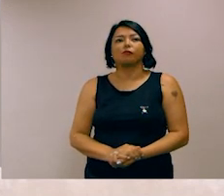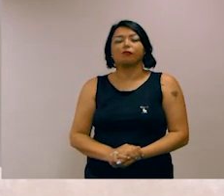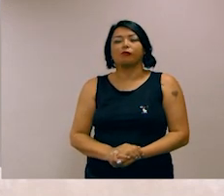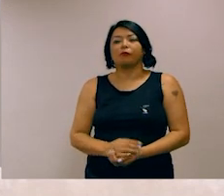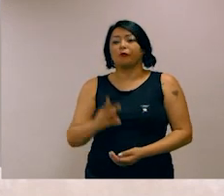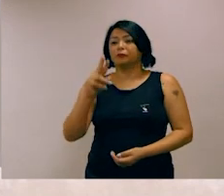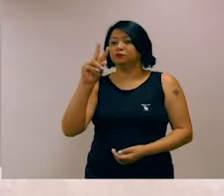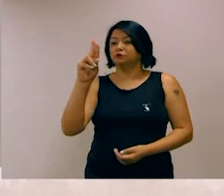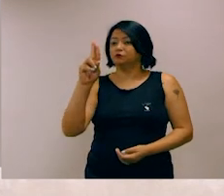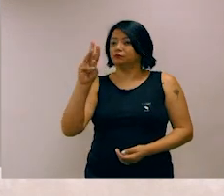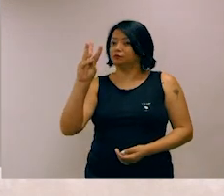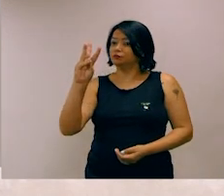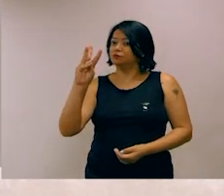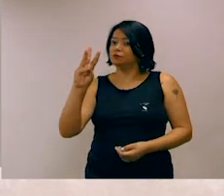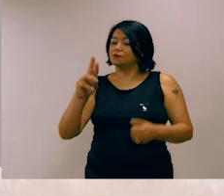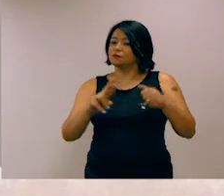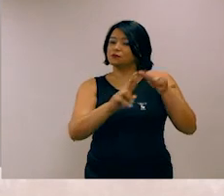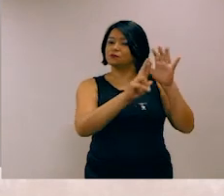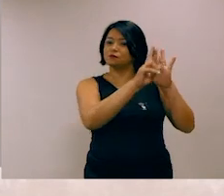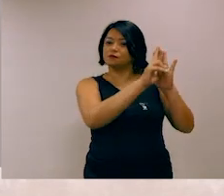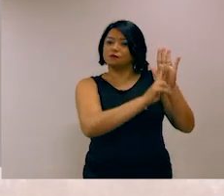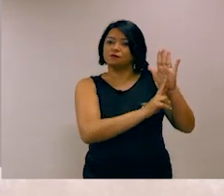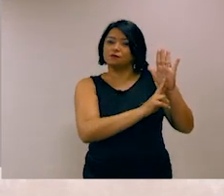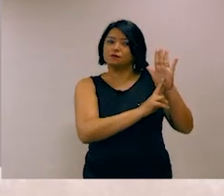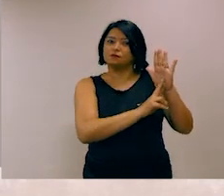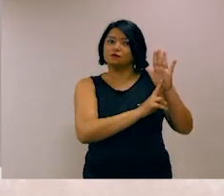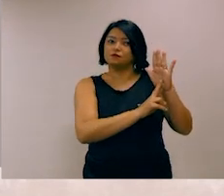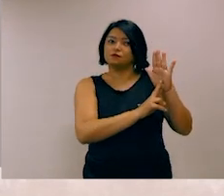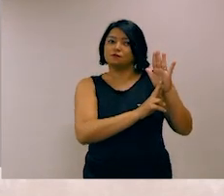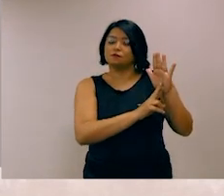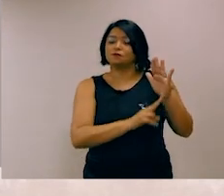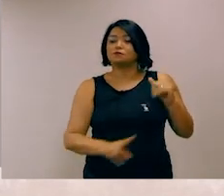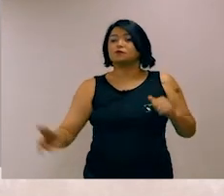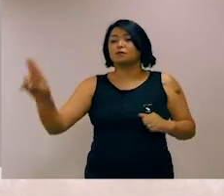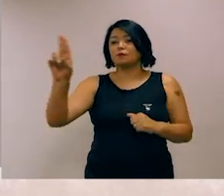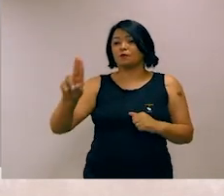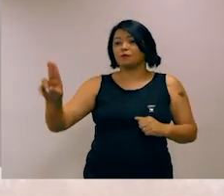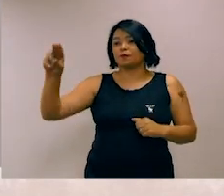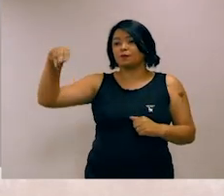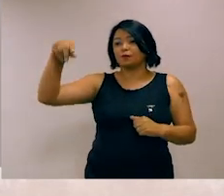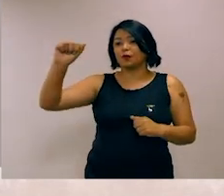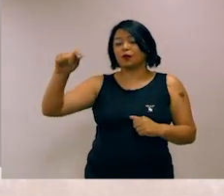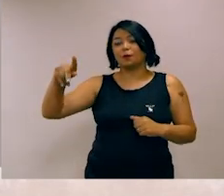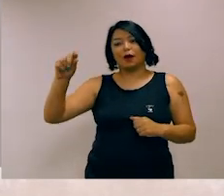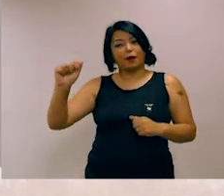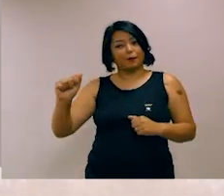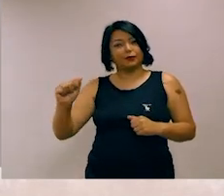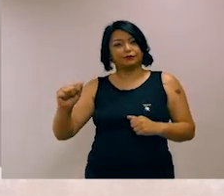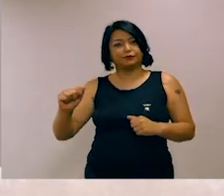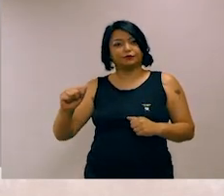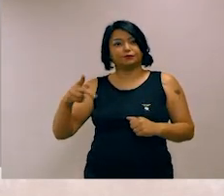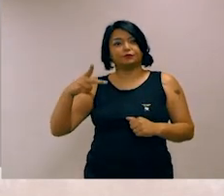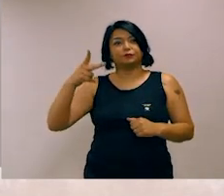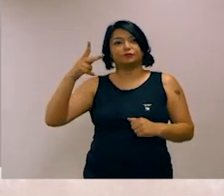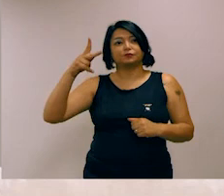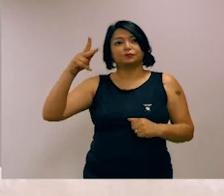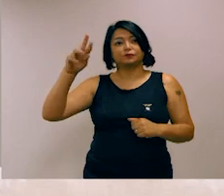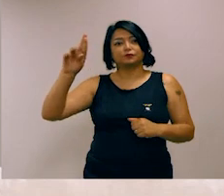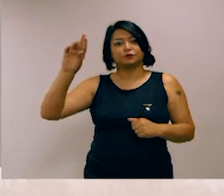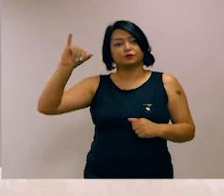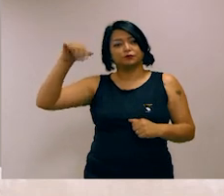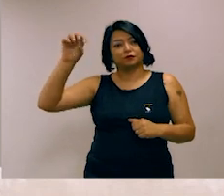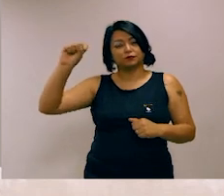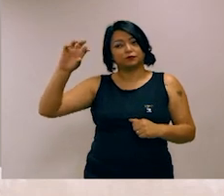more recently. And the last criteria was exactly to use the projection map, the map of